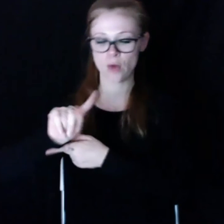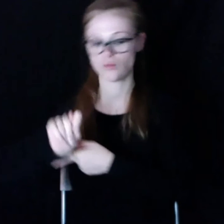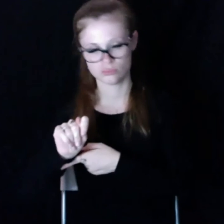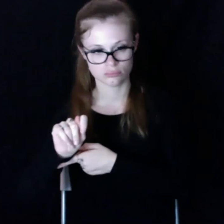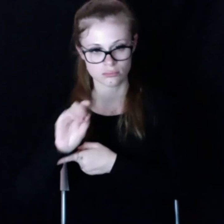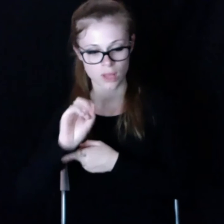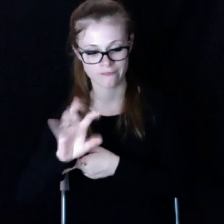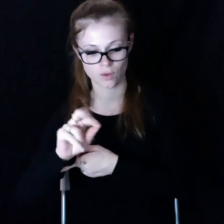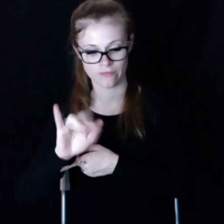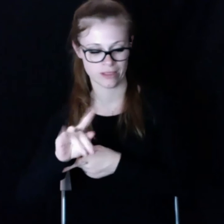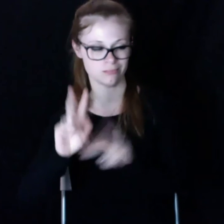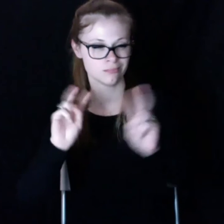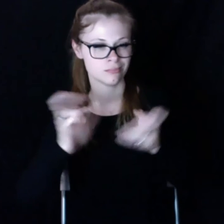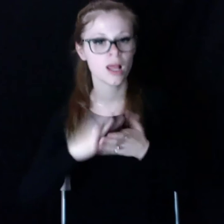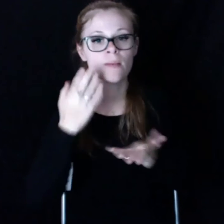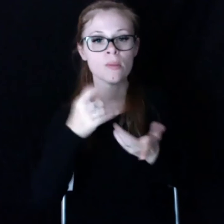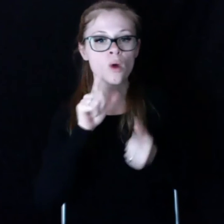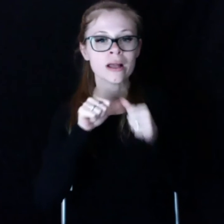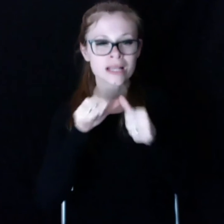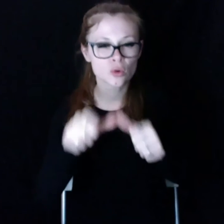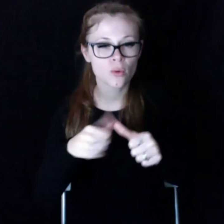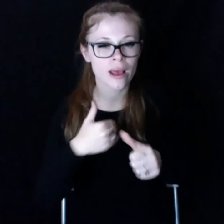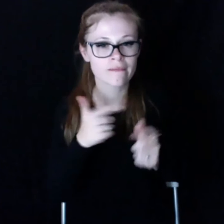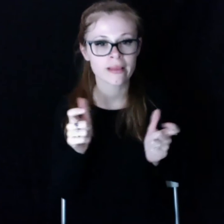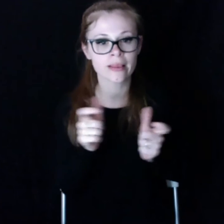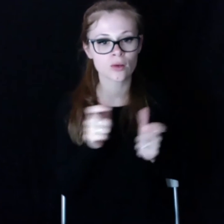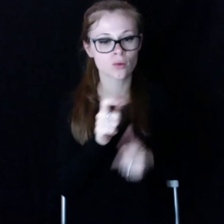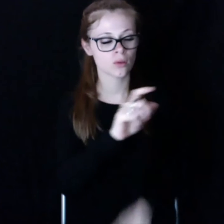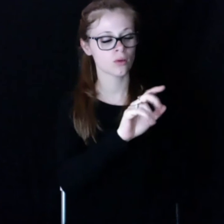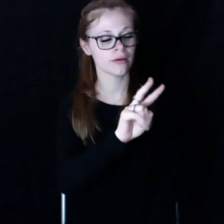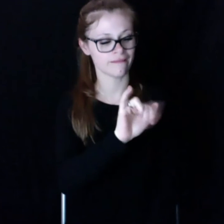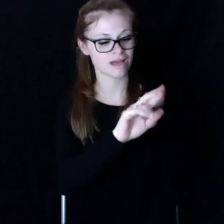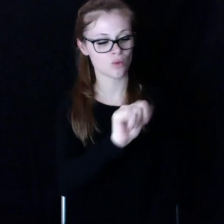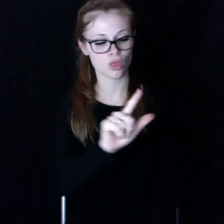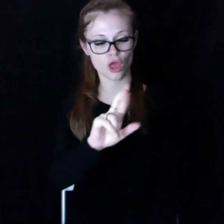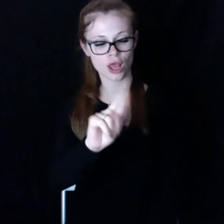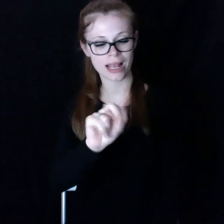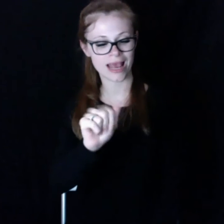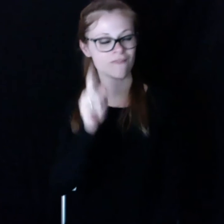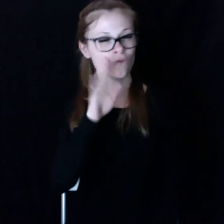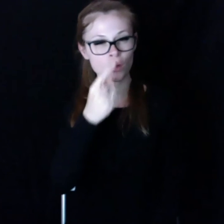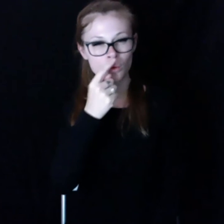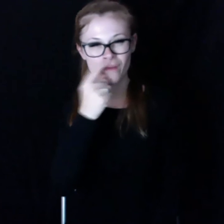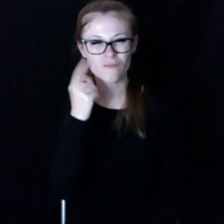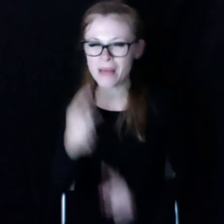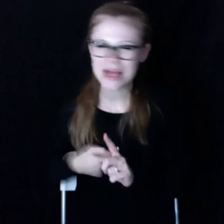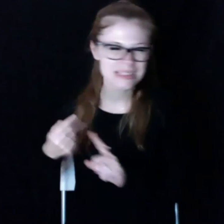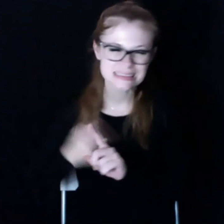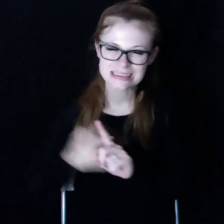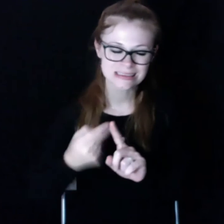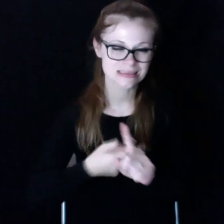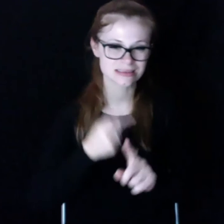Because you may continue to have little fragments of viral RNA in your nose for months after you are no